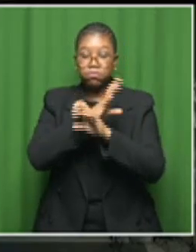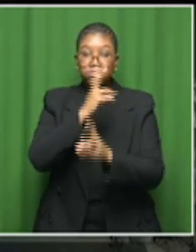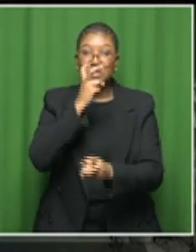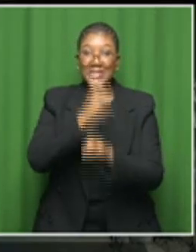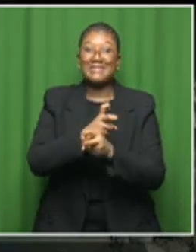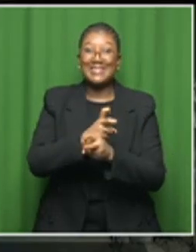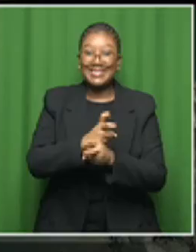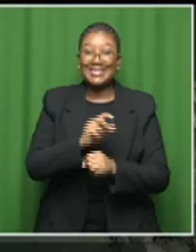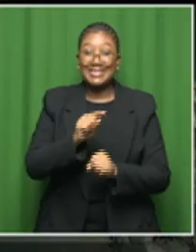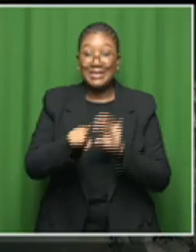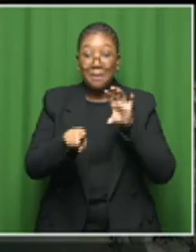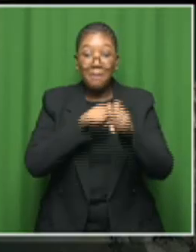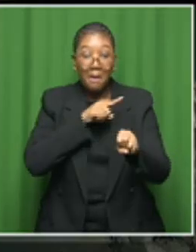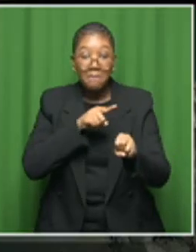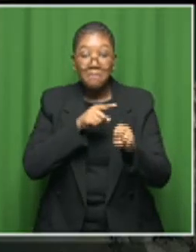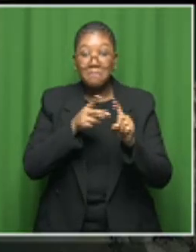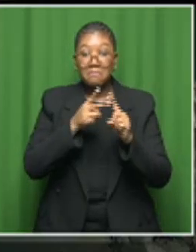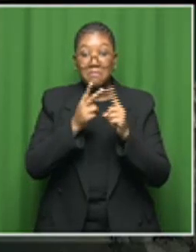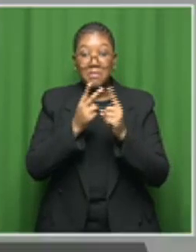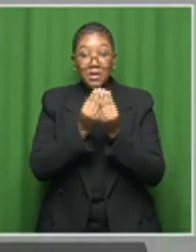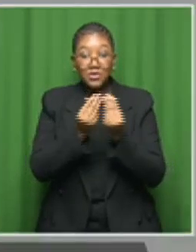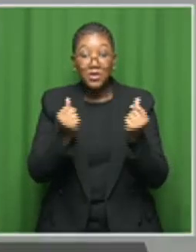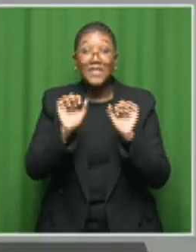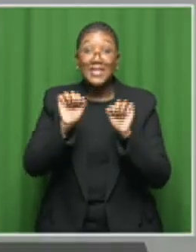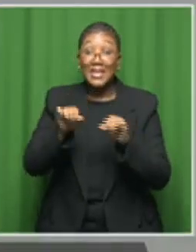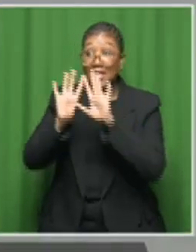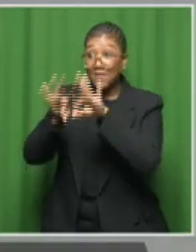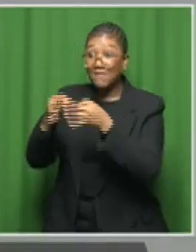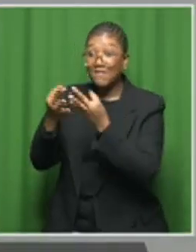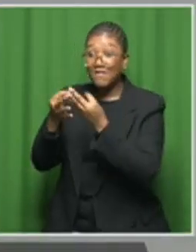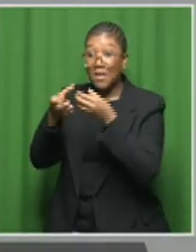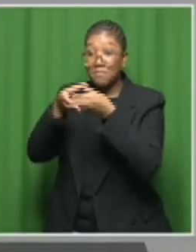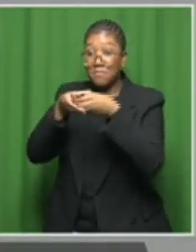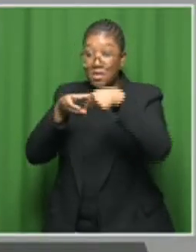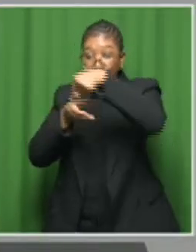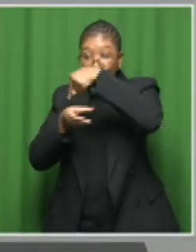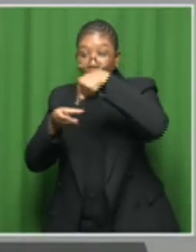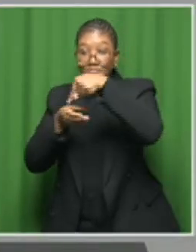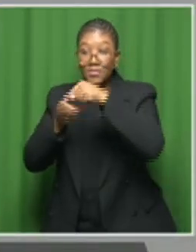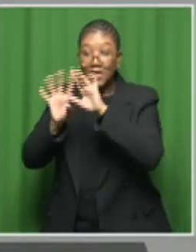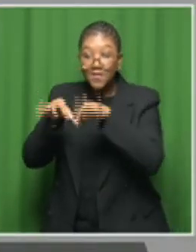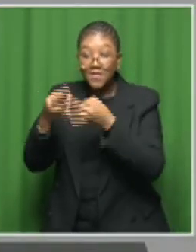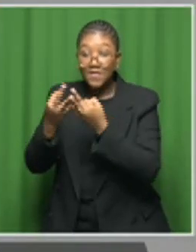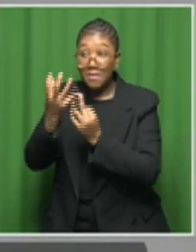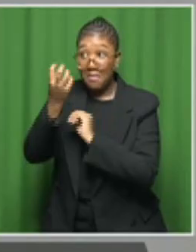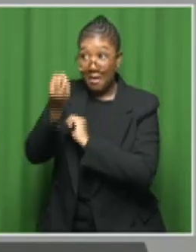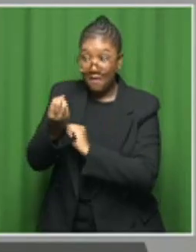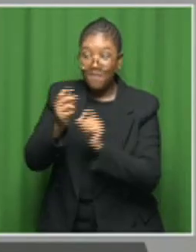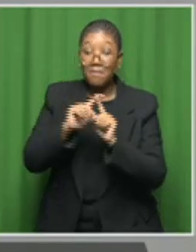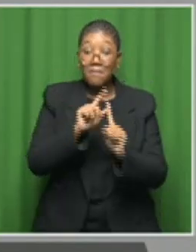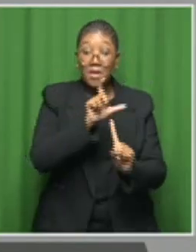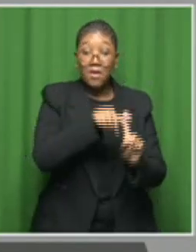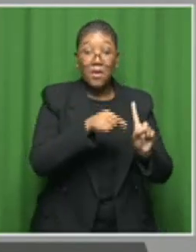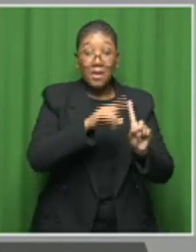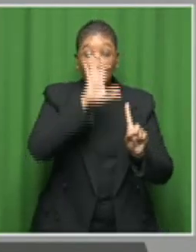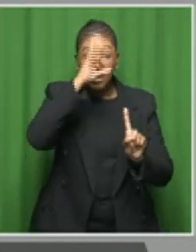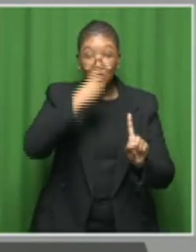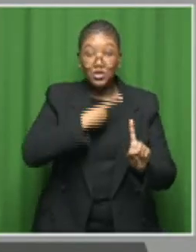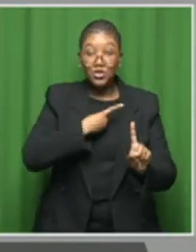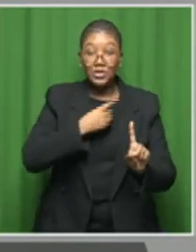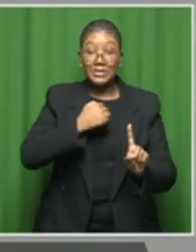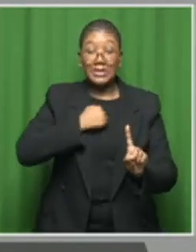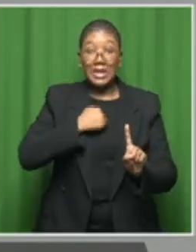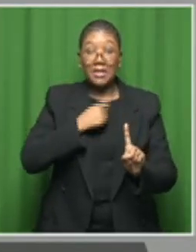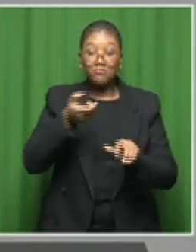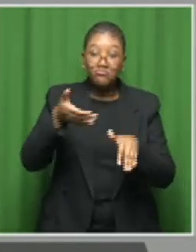it can definitely be in the family. They often see it's in the family. In my family, I have one daughter passed away from lupus